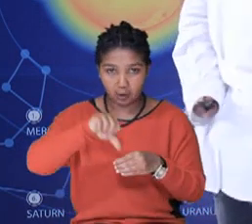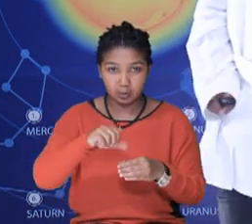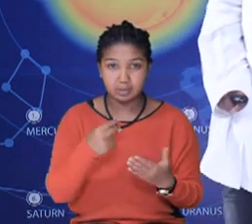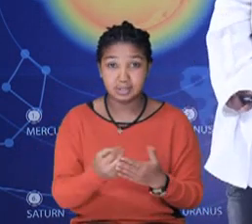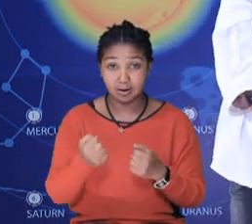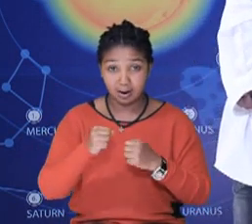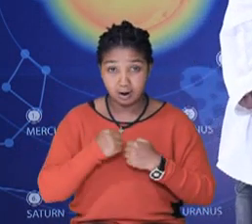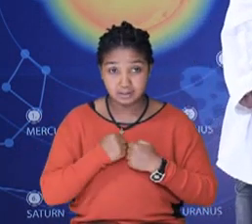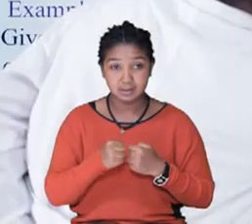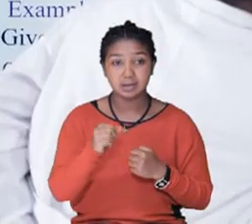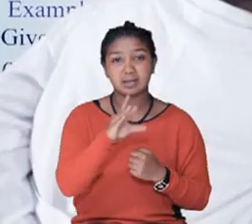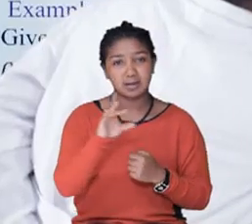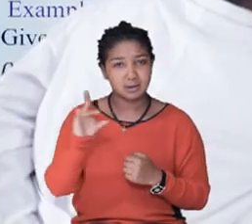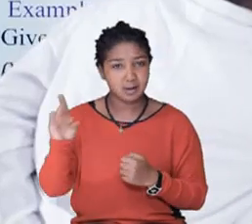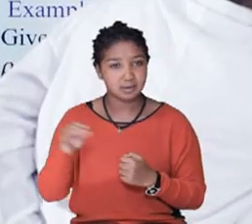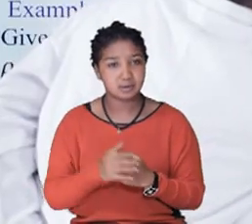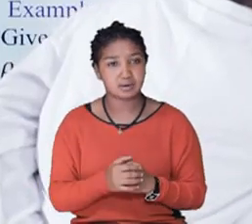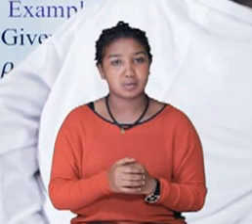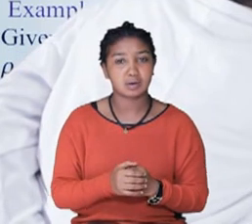It has 800